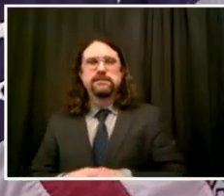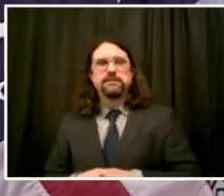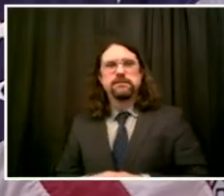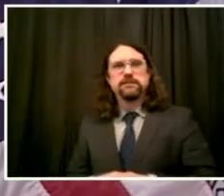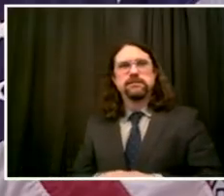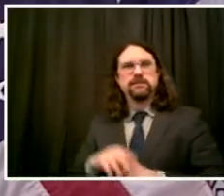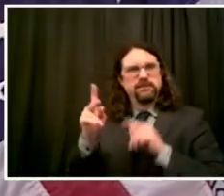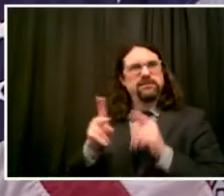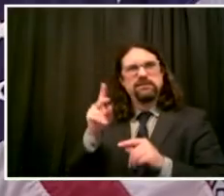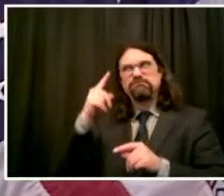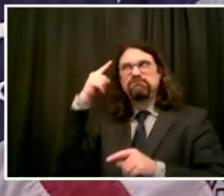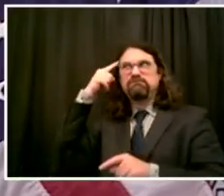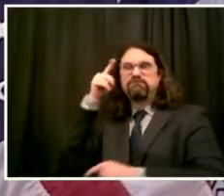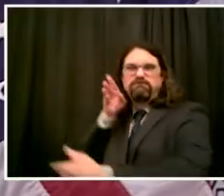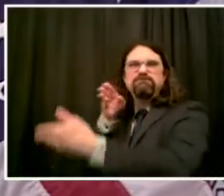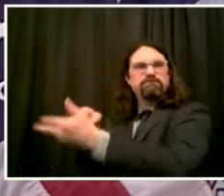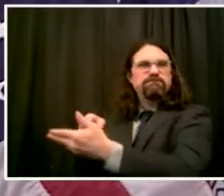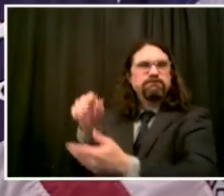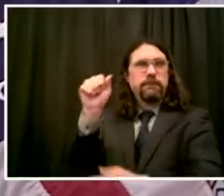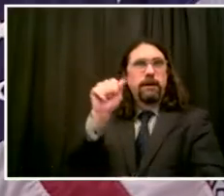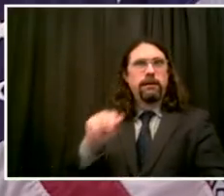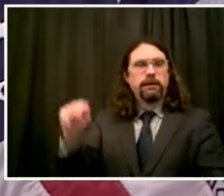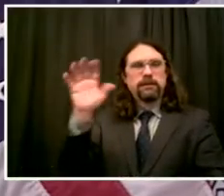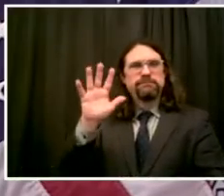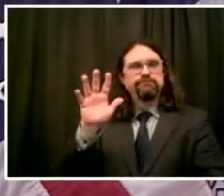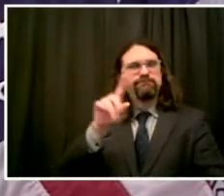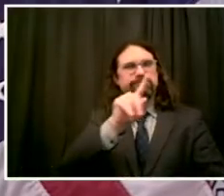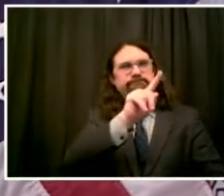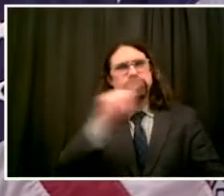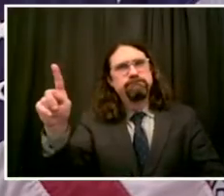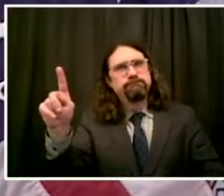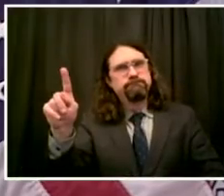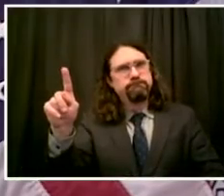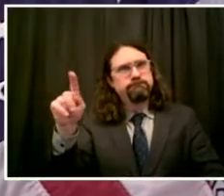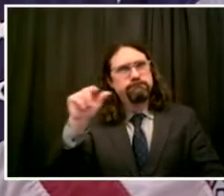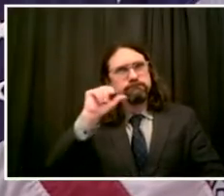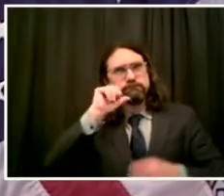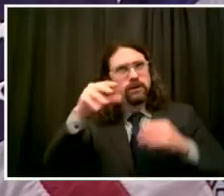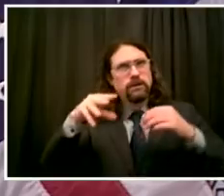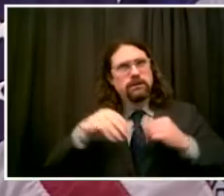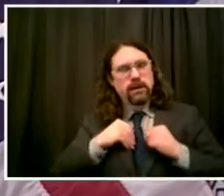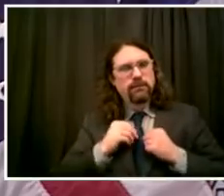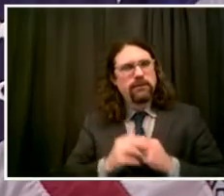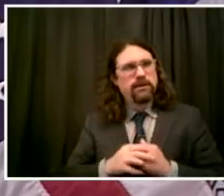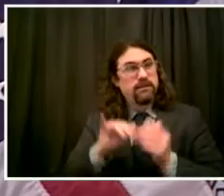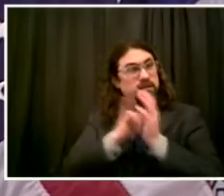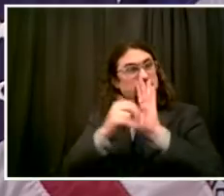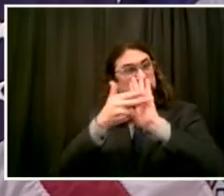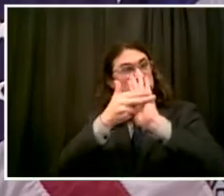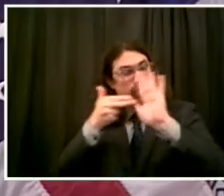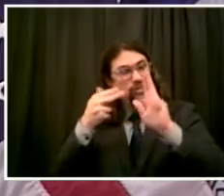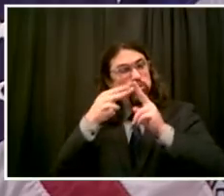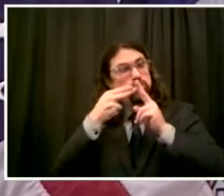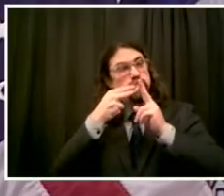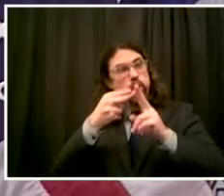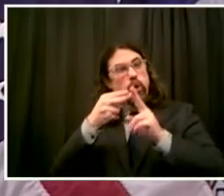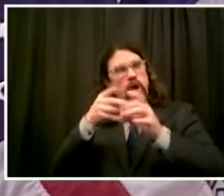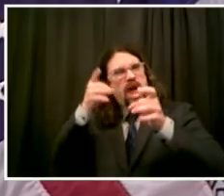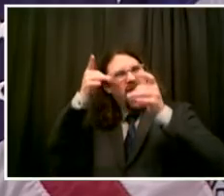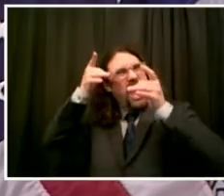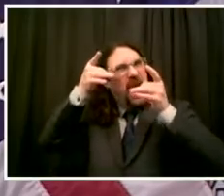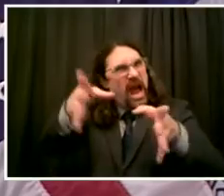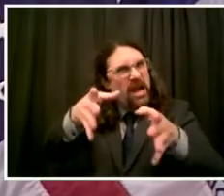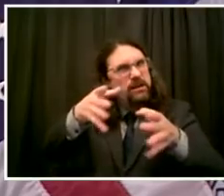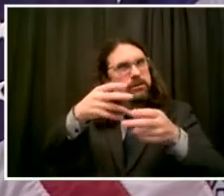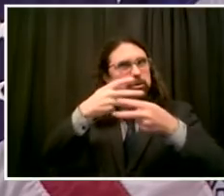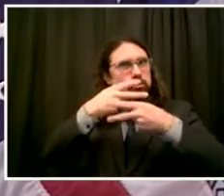bias, any hate crime, we pursue it. We make sure there are consequences for the perpetrator. That's something that people have seen time and